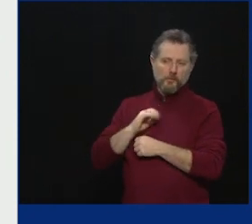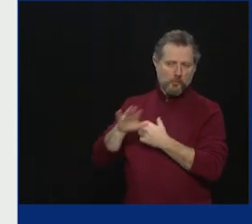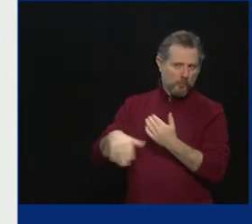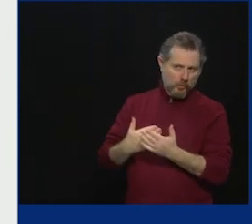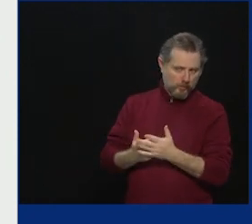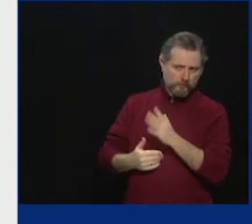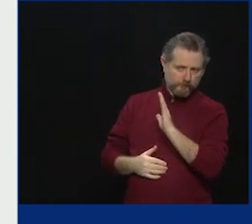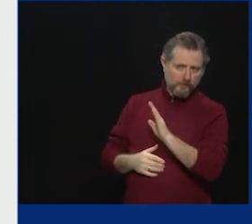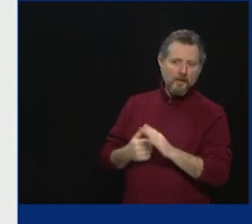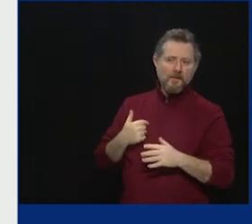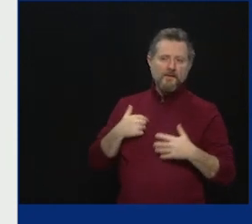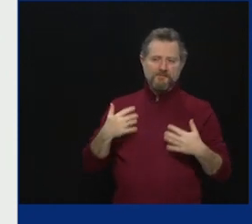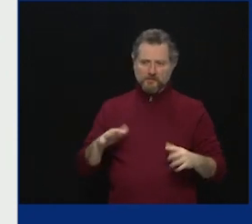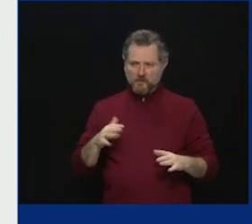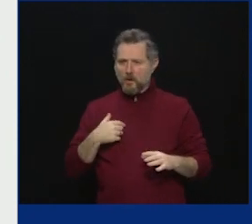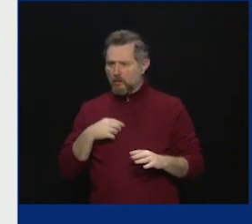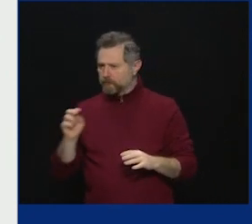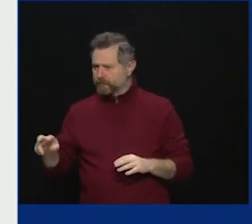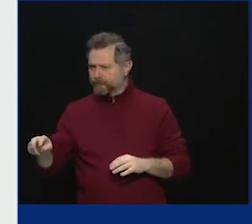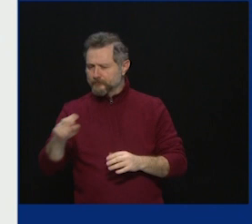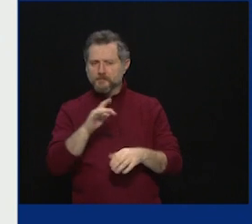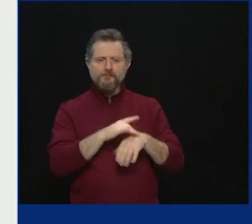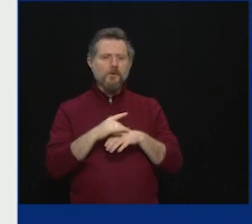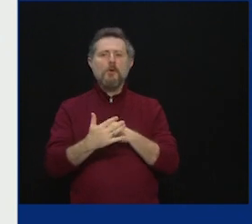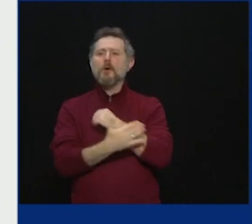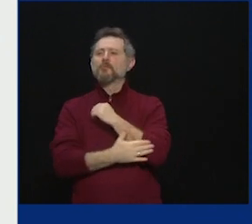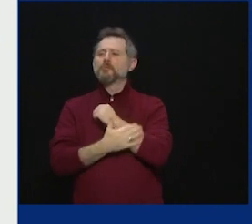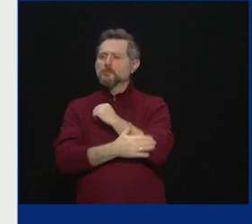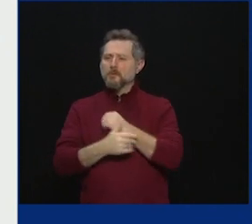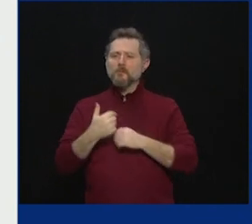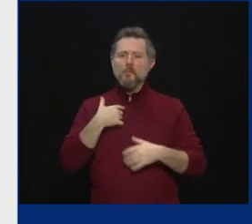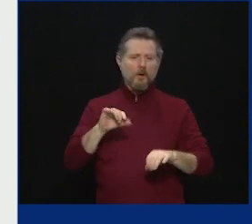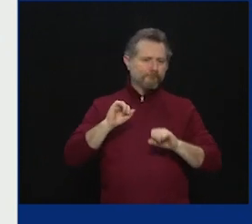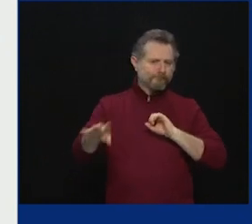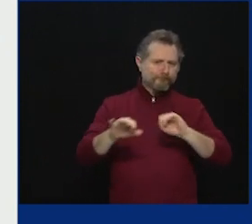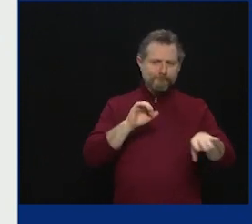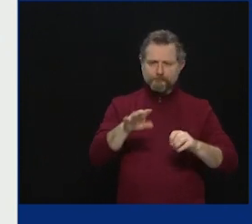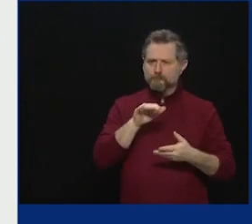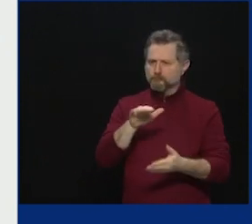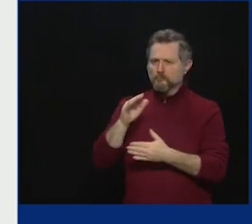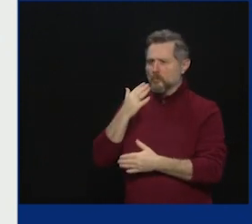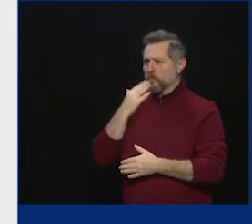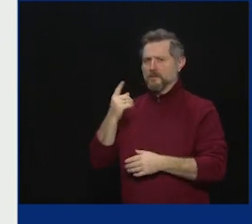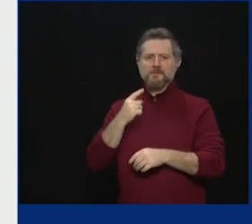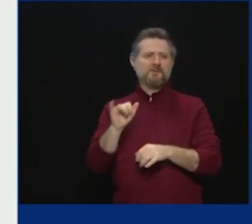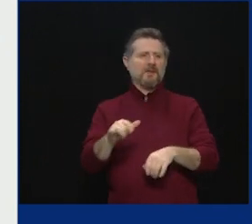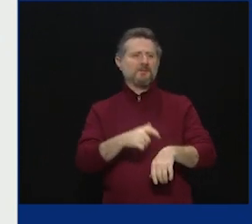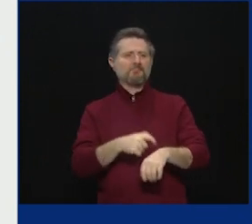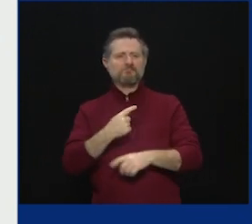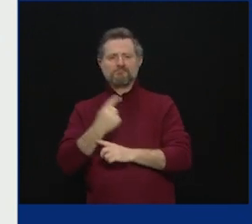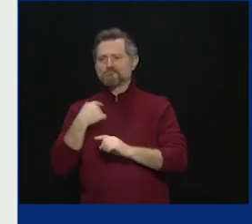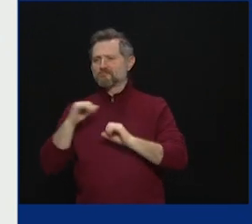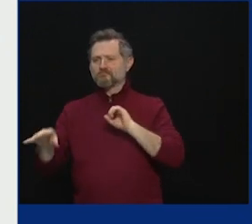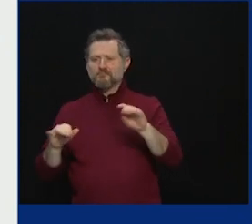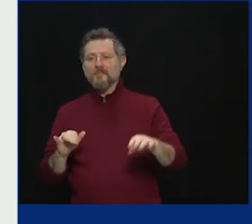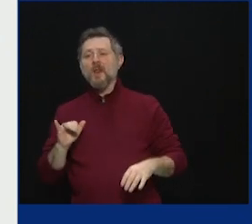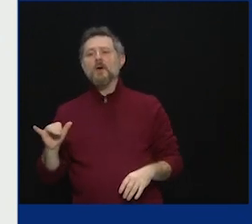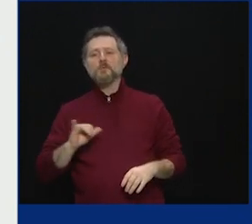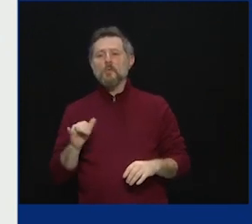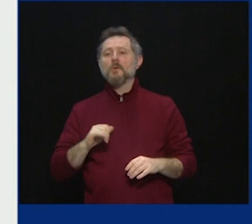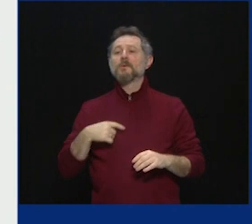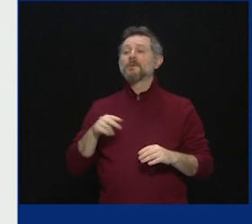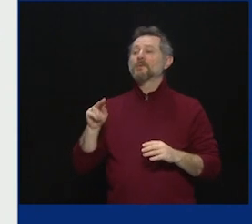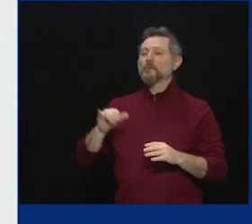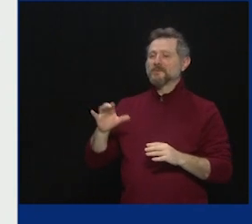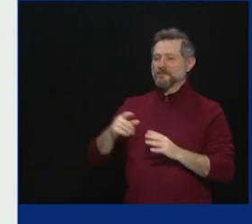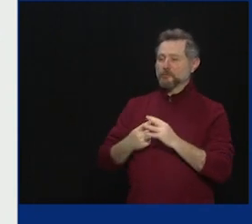visited counties the same day that many of these doses have arrived, and that's a very positive day. Also recognizing what's going on in New York City,